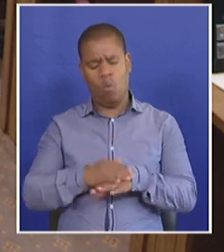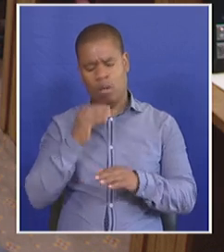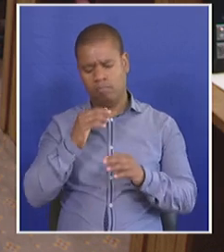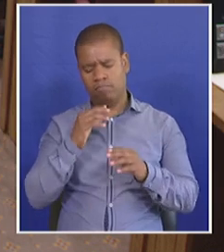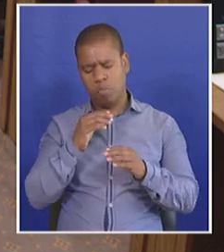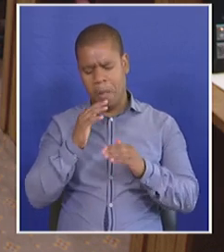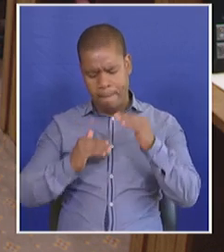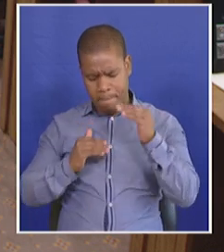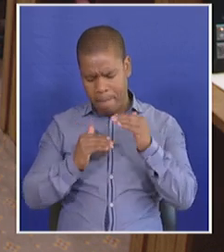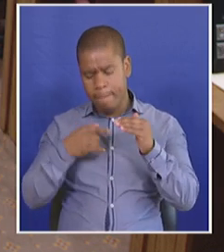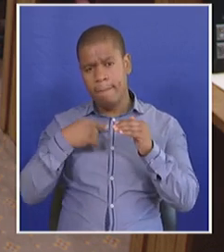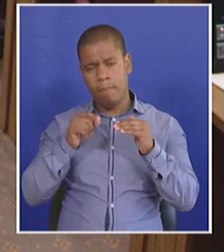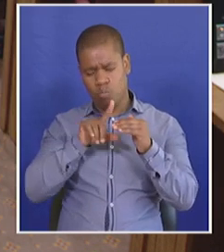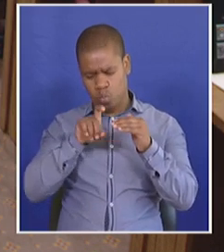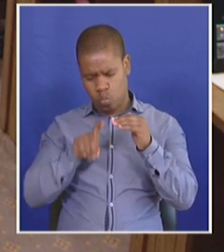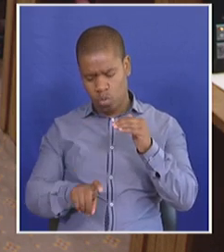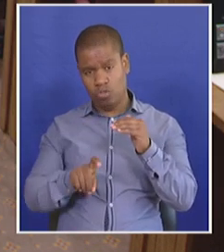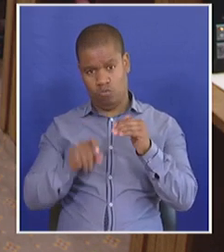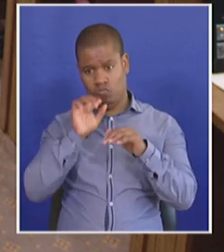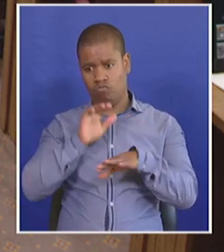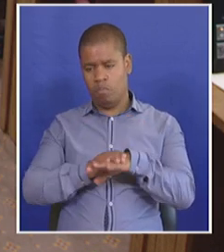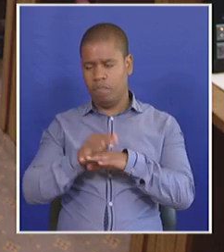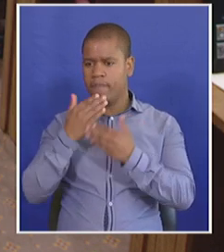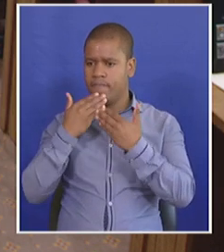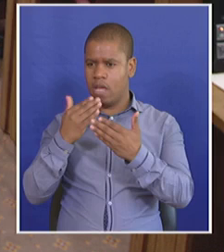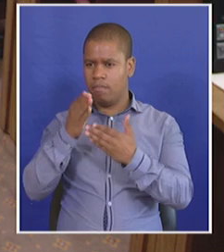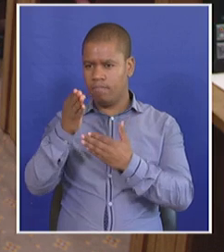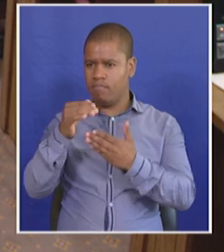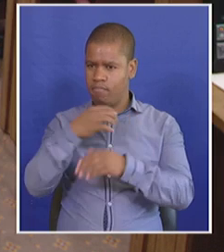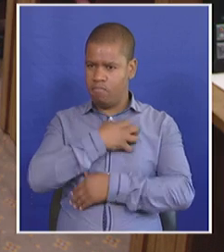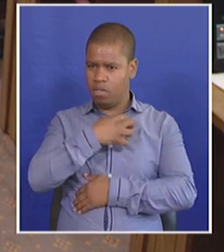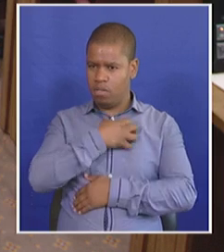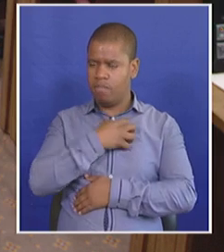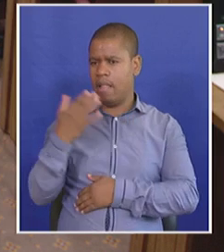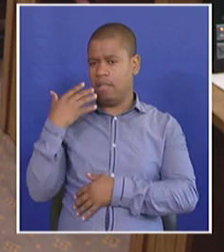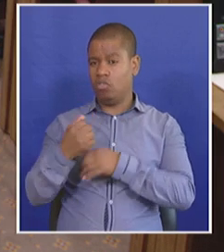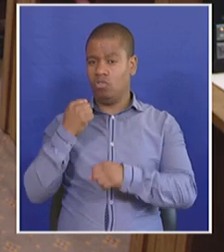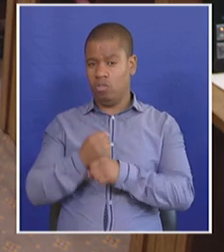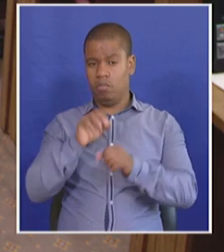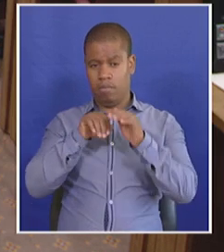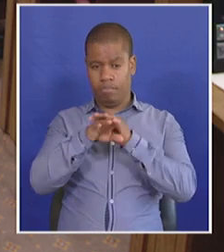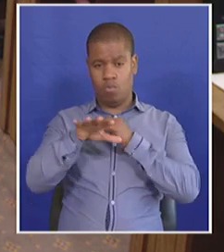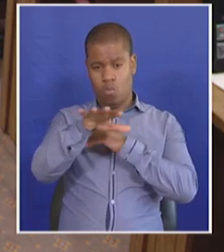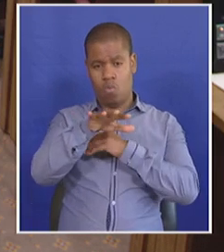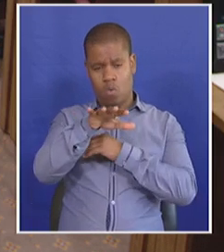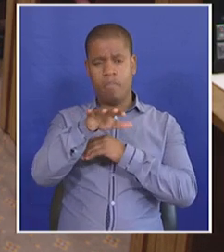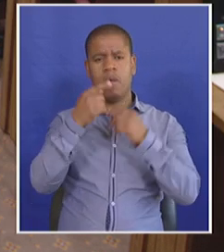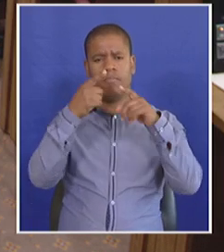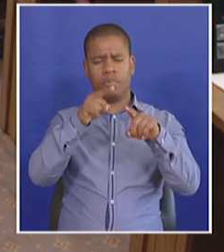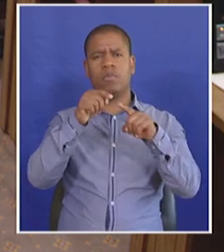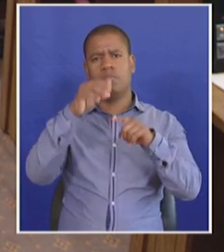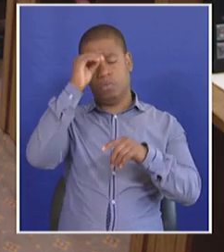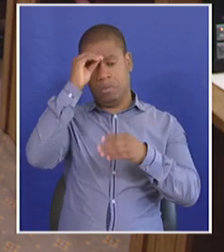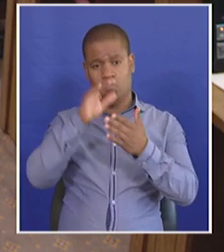I'd like to thank the Minister. Last year, I asked a question about the Tukomsrus police station. It's up and running and open